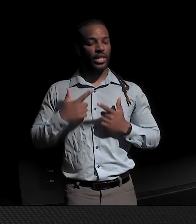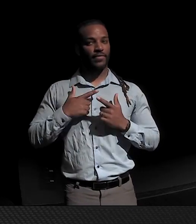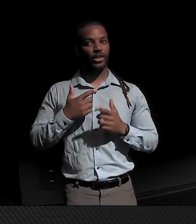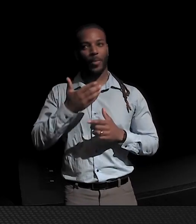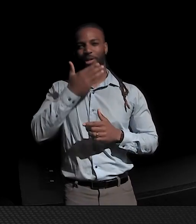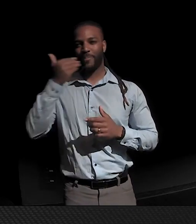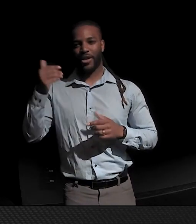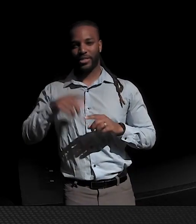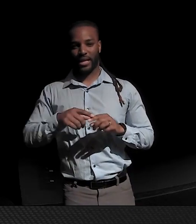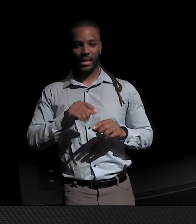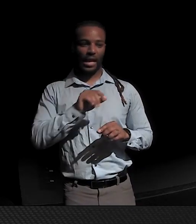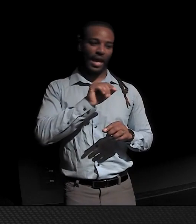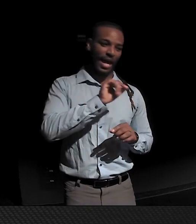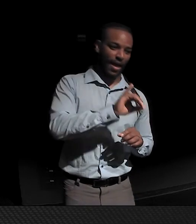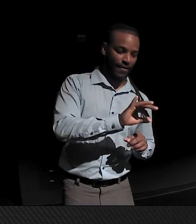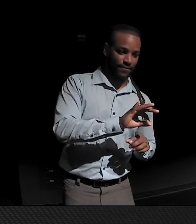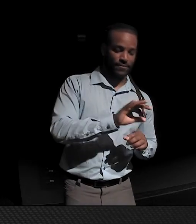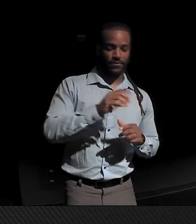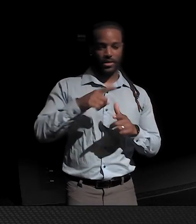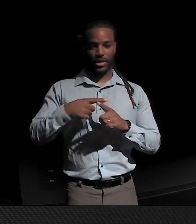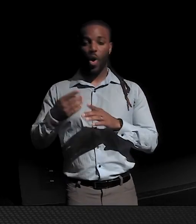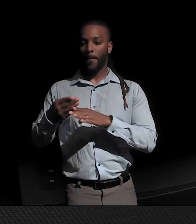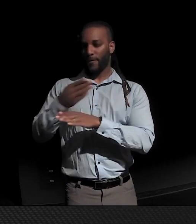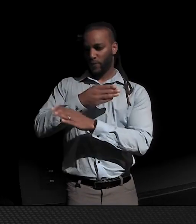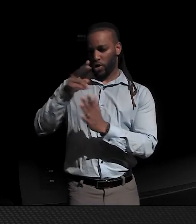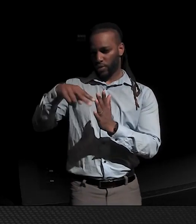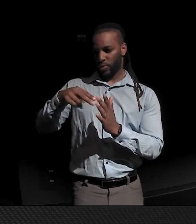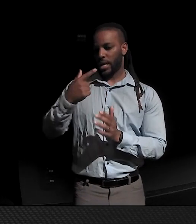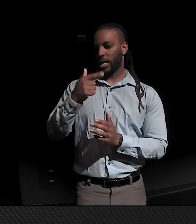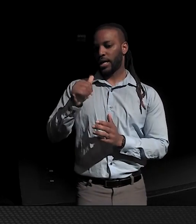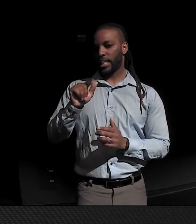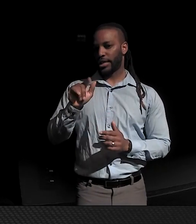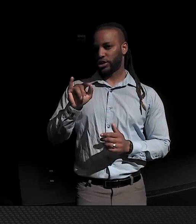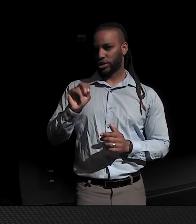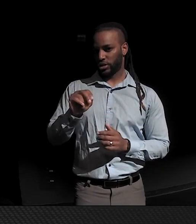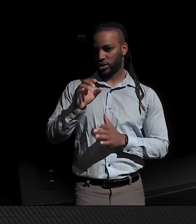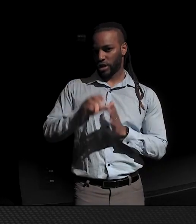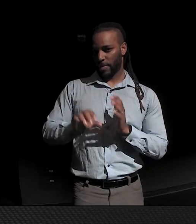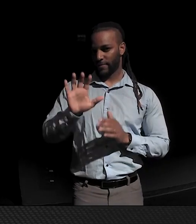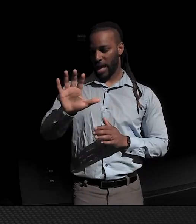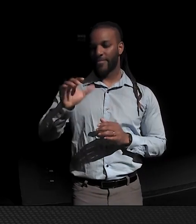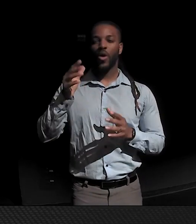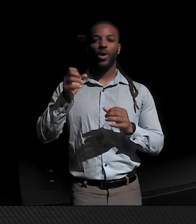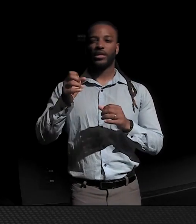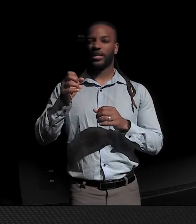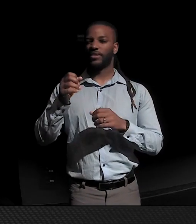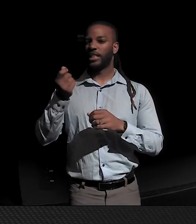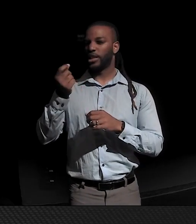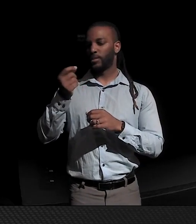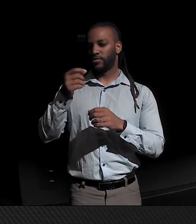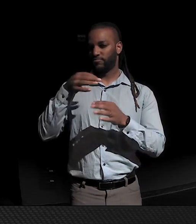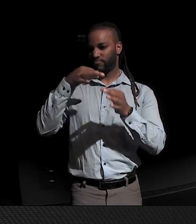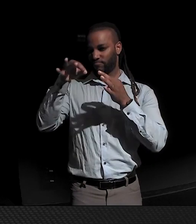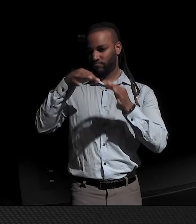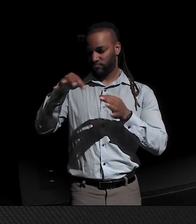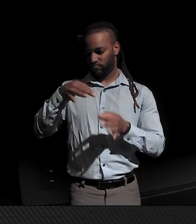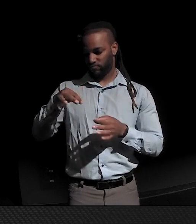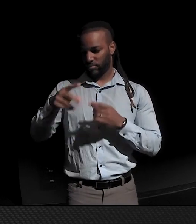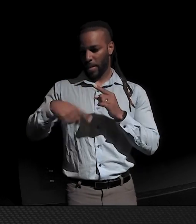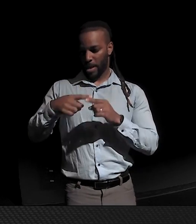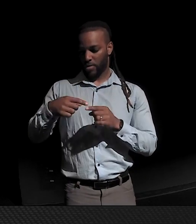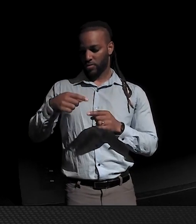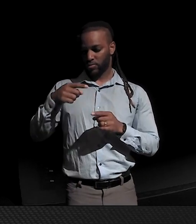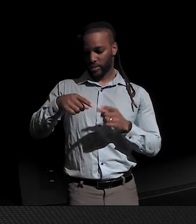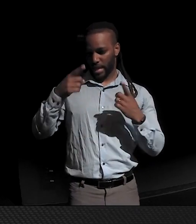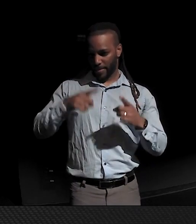better and greater. And so before we jump in and read Galatians chapter 5, here's what I want to do. I want to give us a little bit of context around this